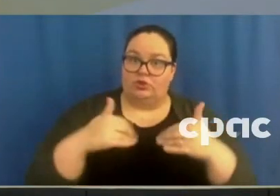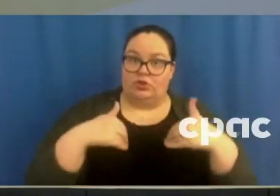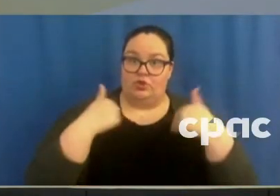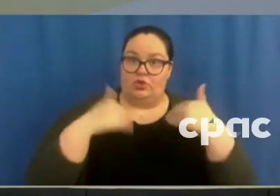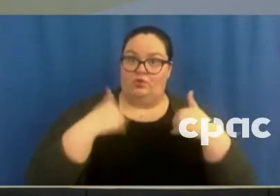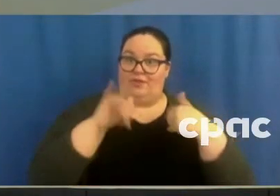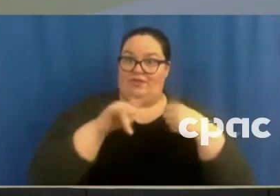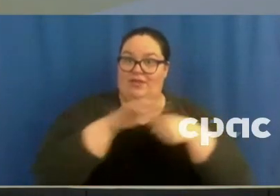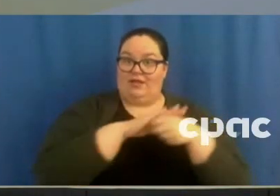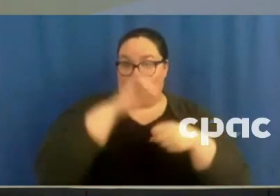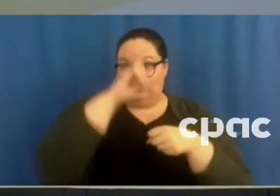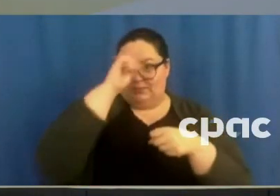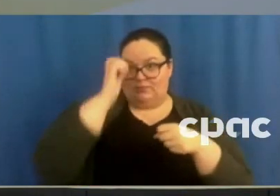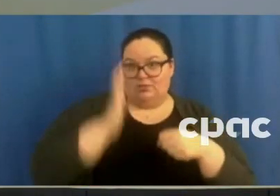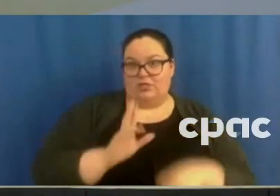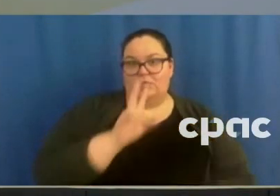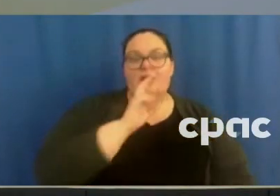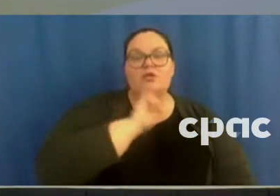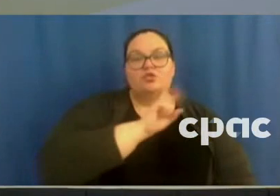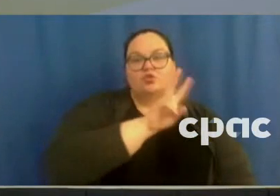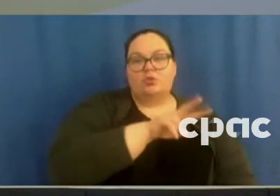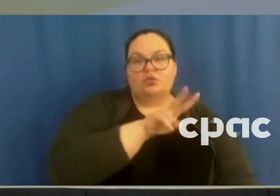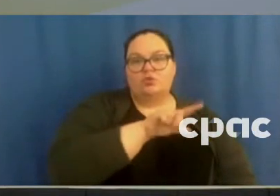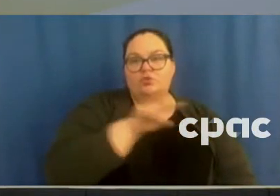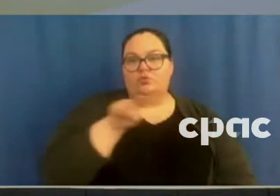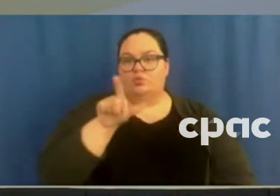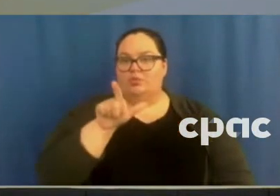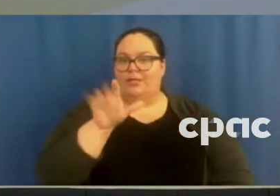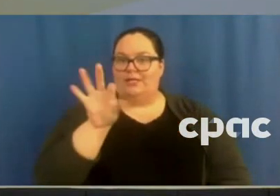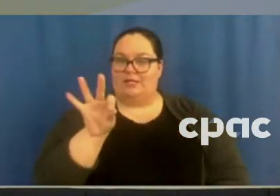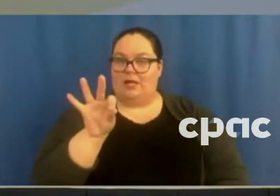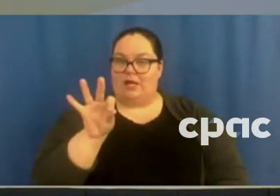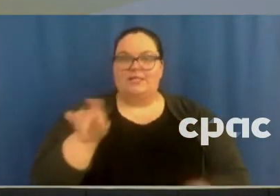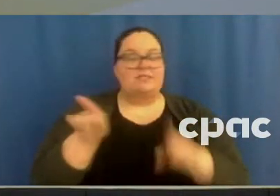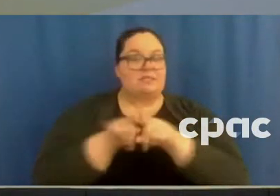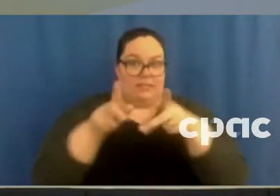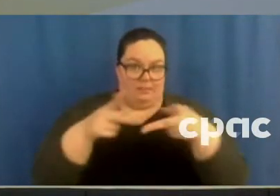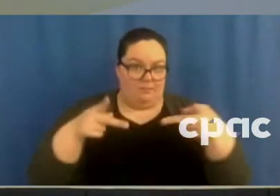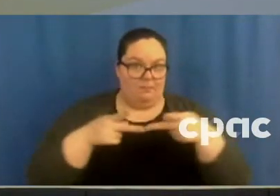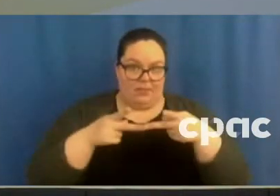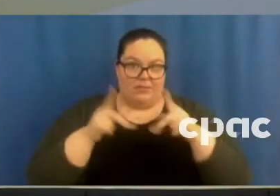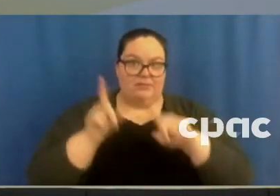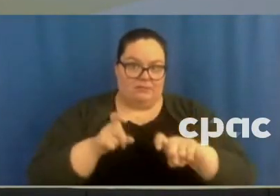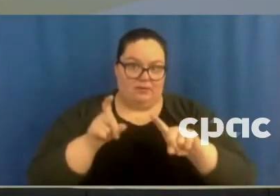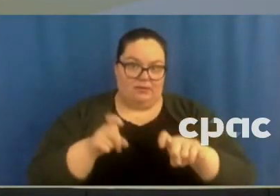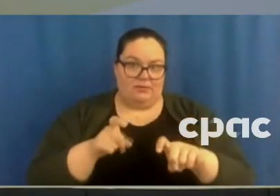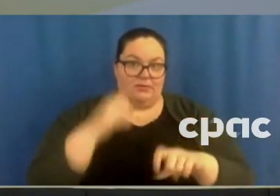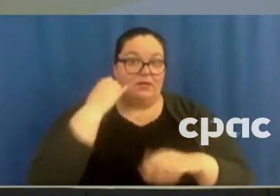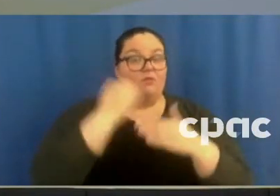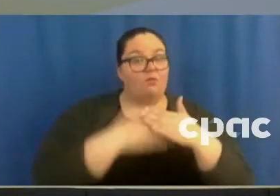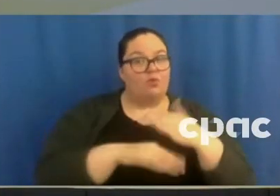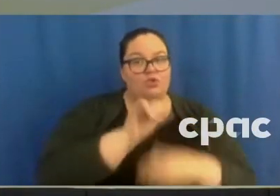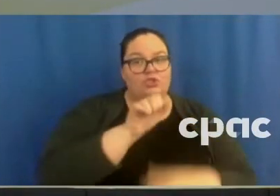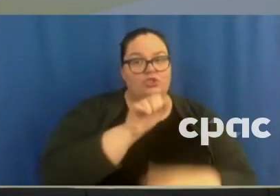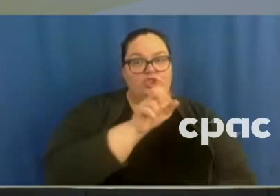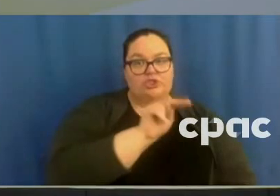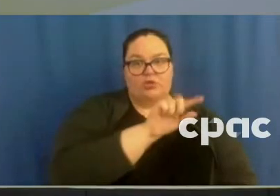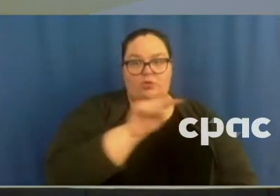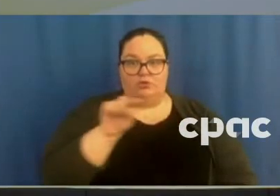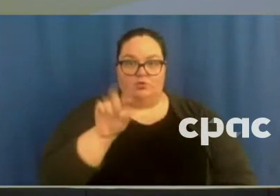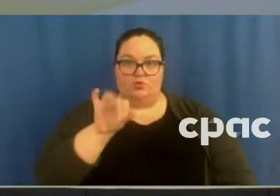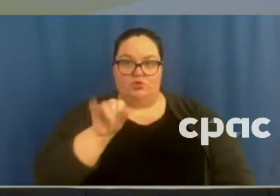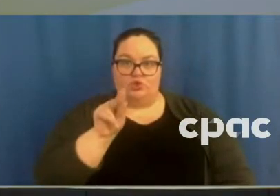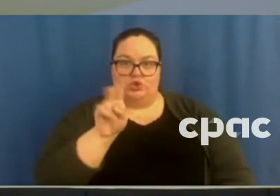area aged 22 to 29 be tested at the Three Oaks High School as follows. If you were born between January 1st and June